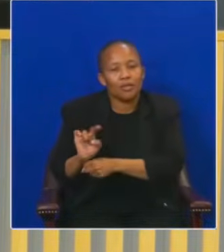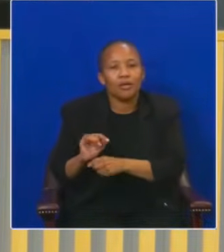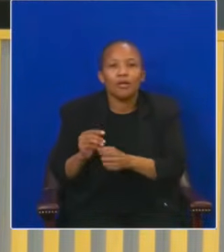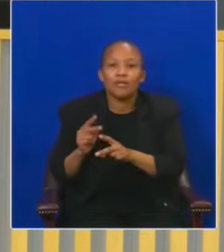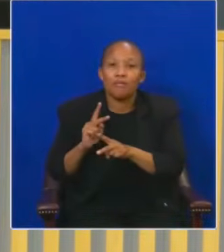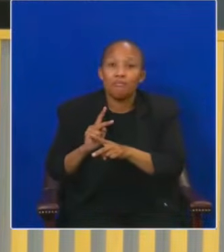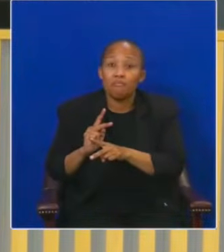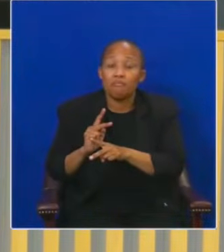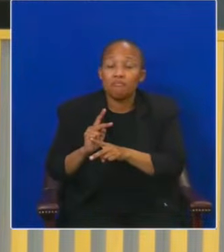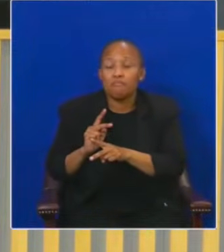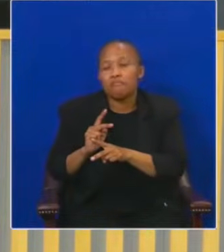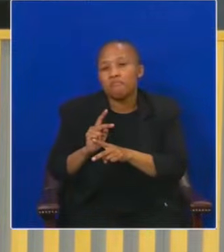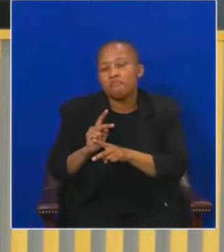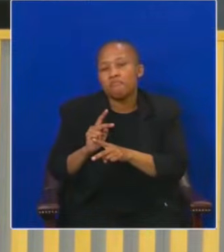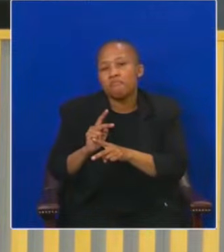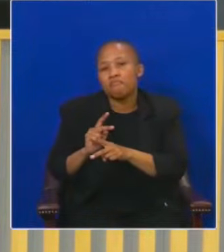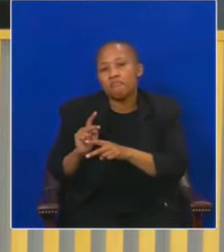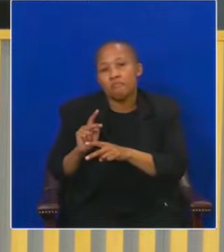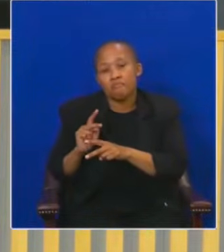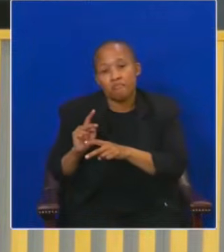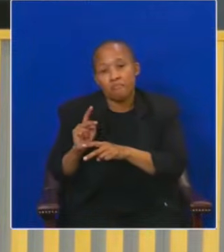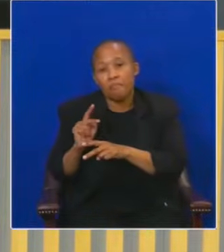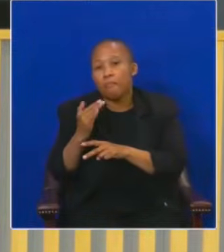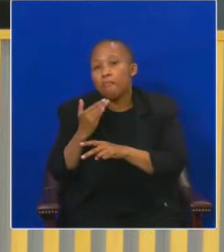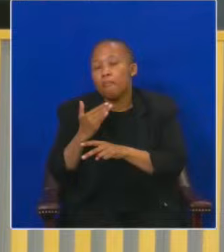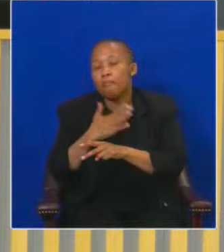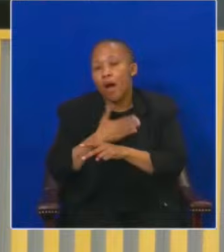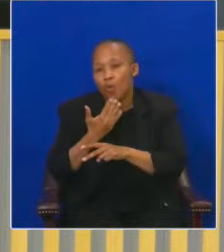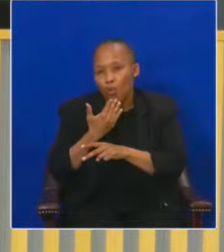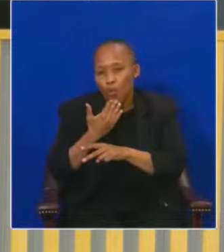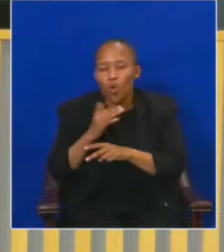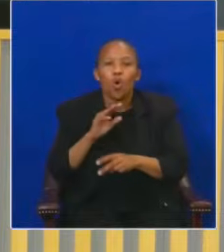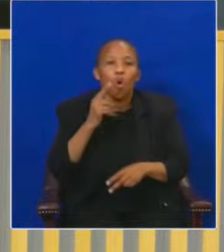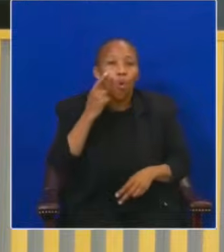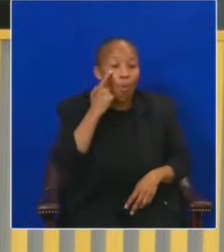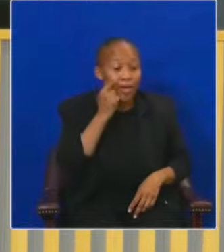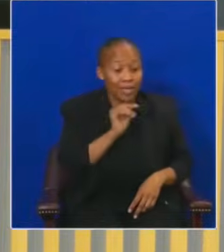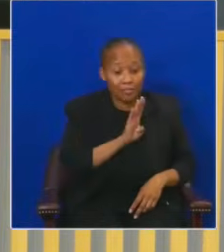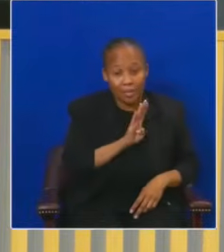witness B, as well as a set of